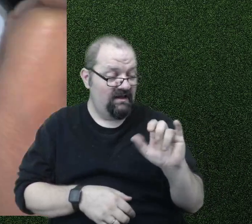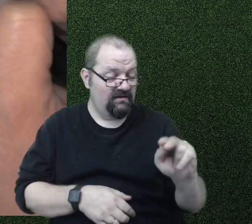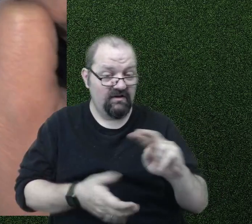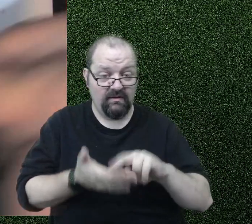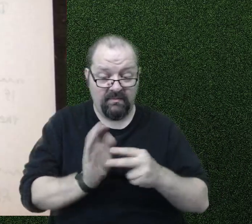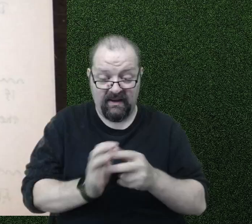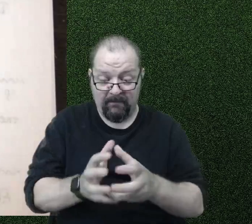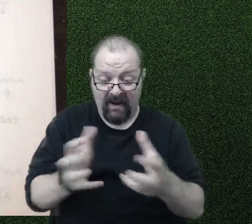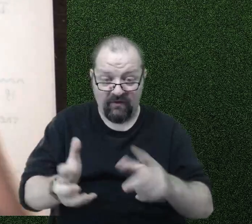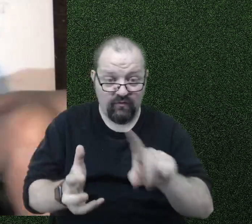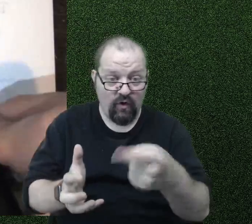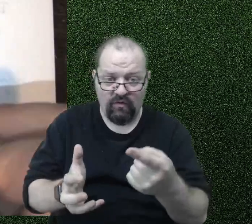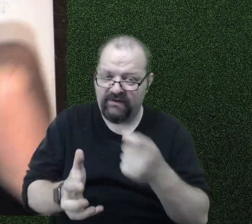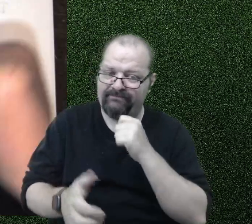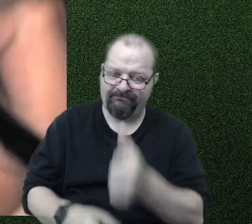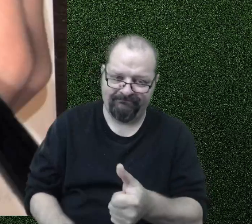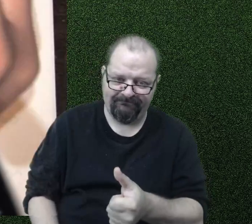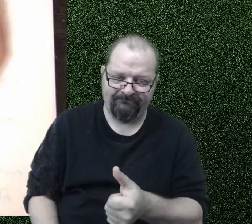When